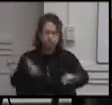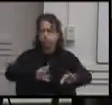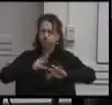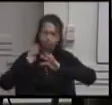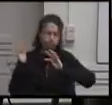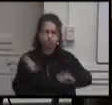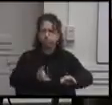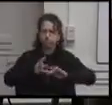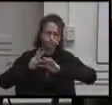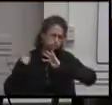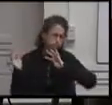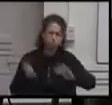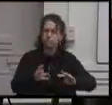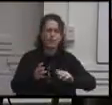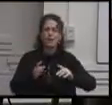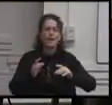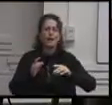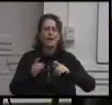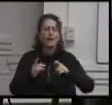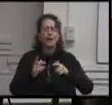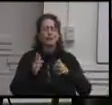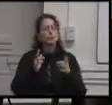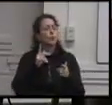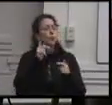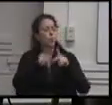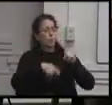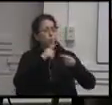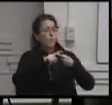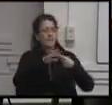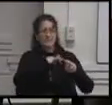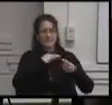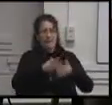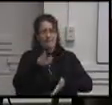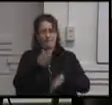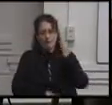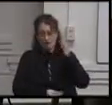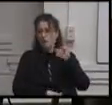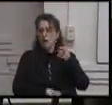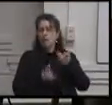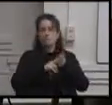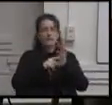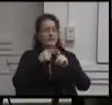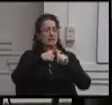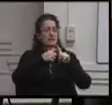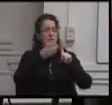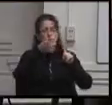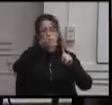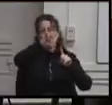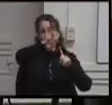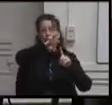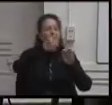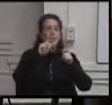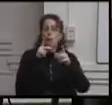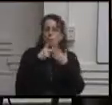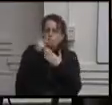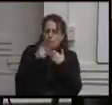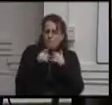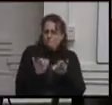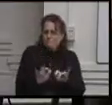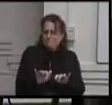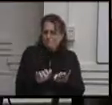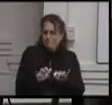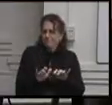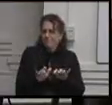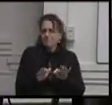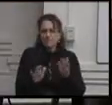when people aren't working there and we can reduce the temperature, these thermostats will lower the temperature at nights and